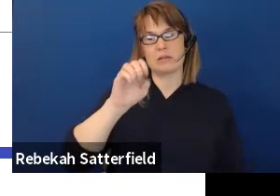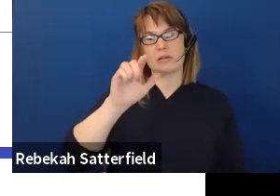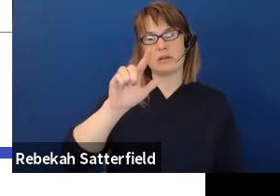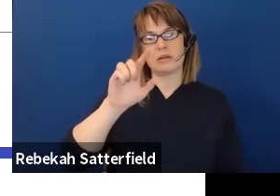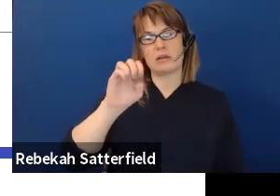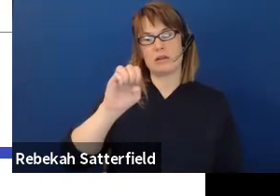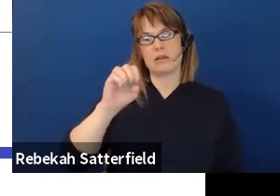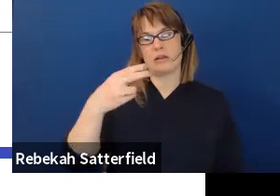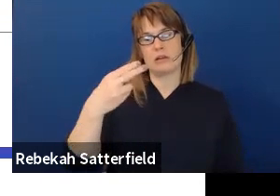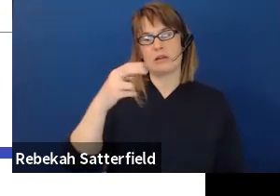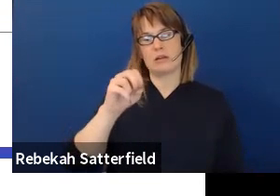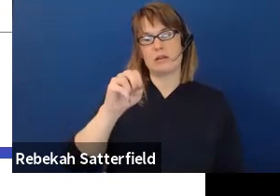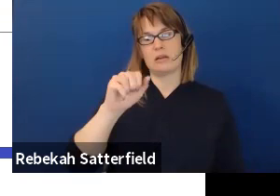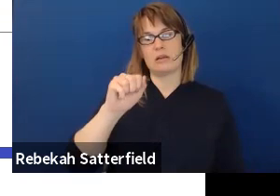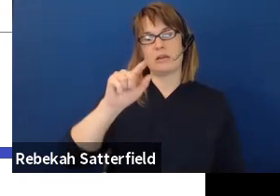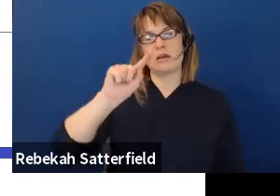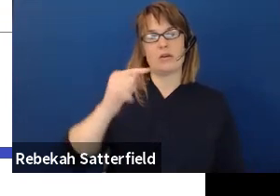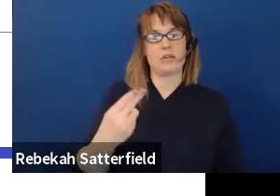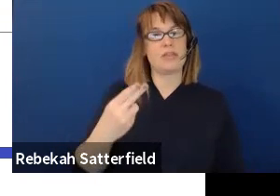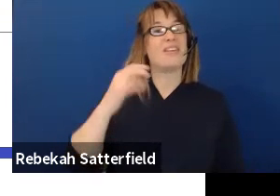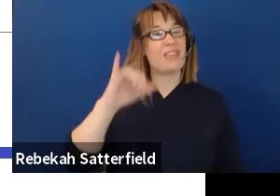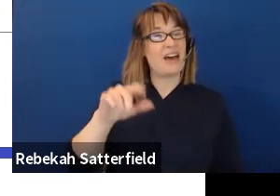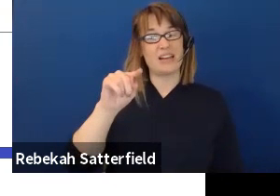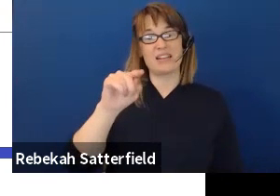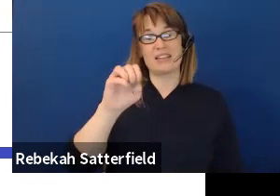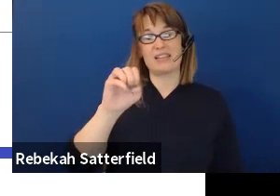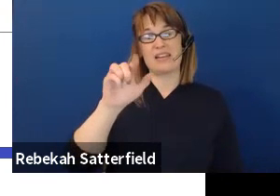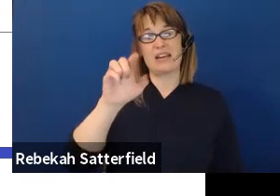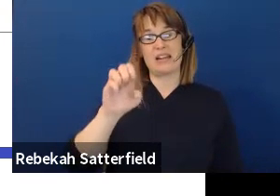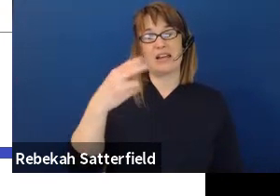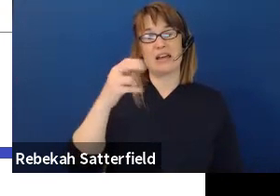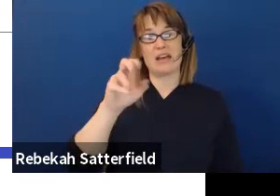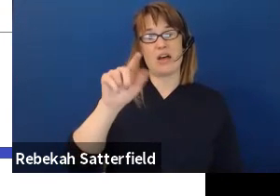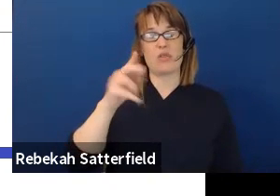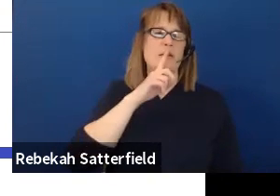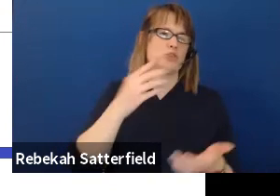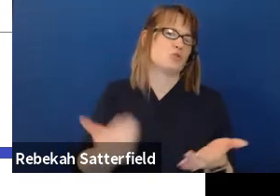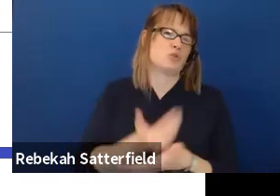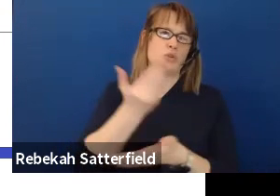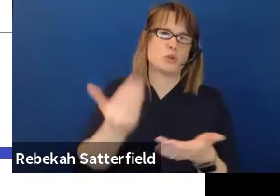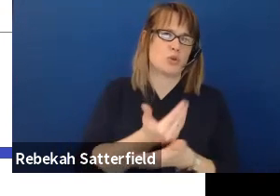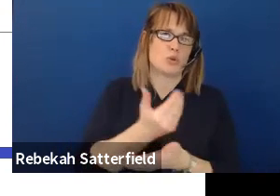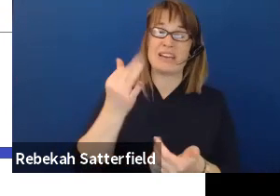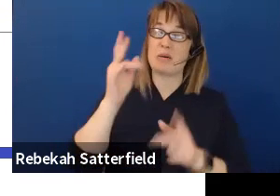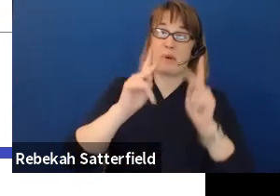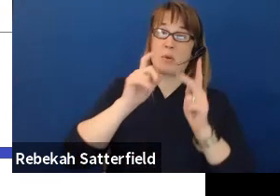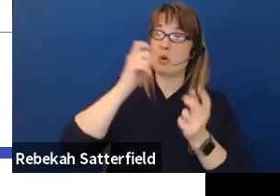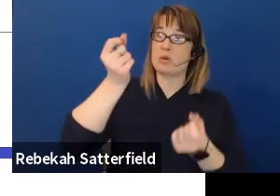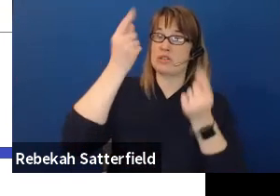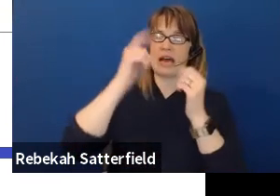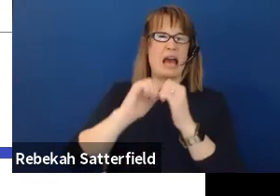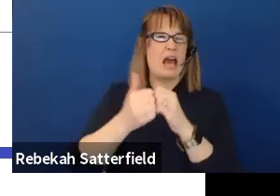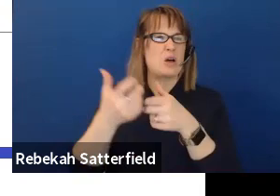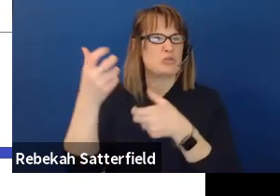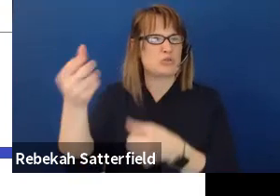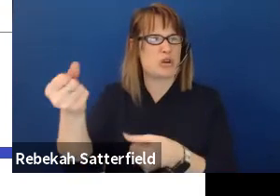many people. So if the parties don't understand how it works, how can they trust the service? How will they trust the provider